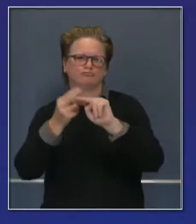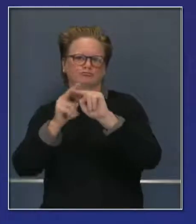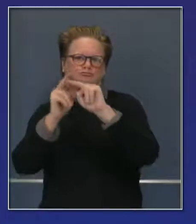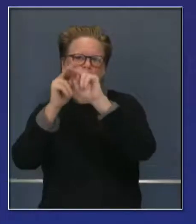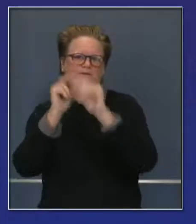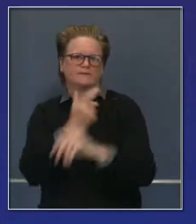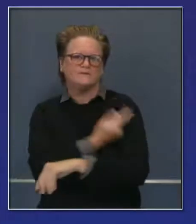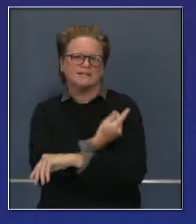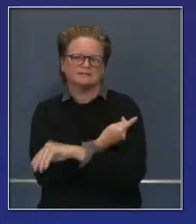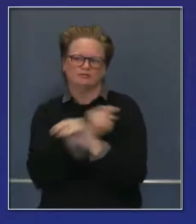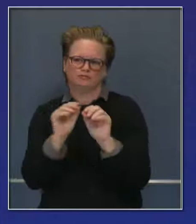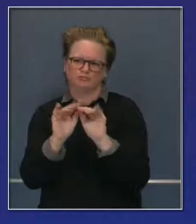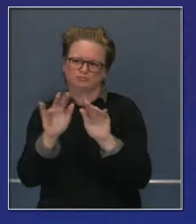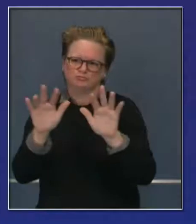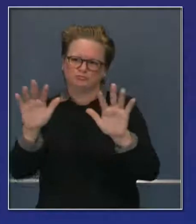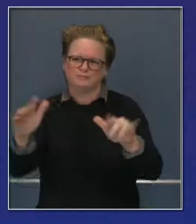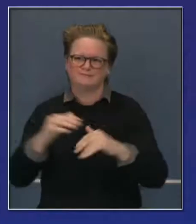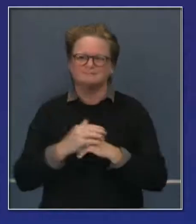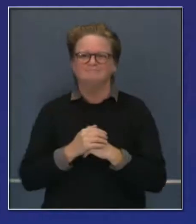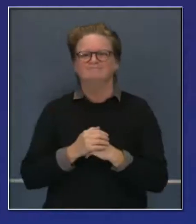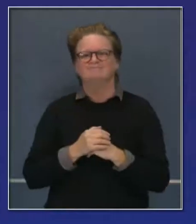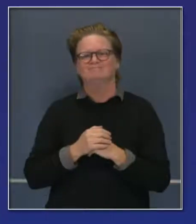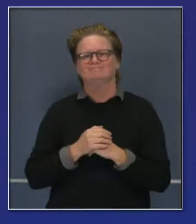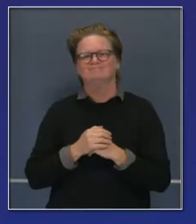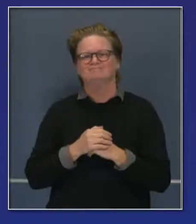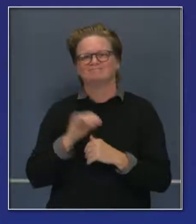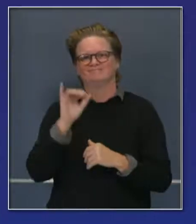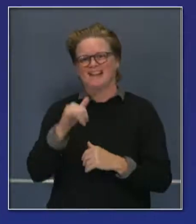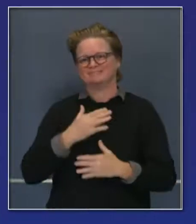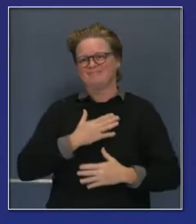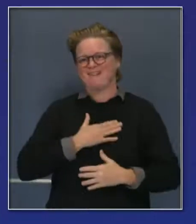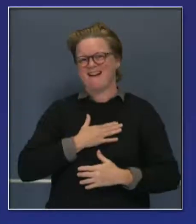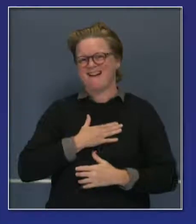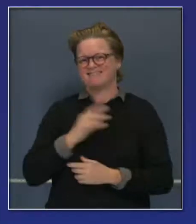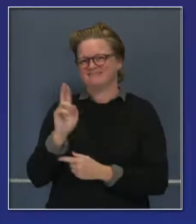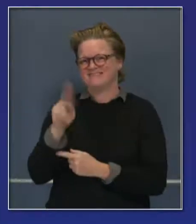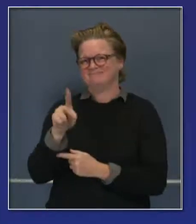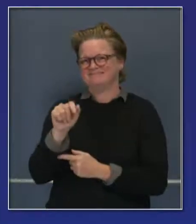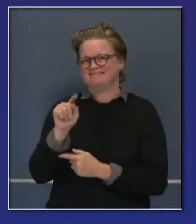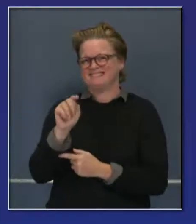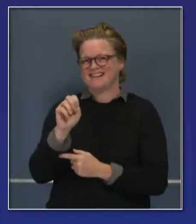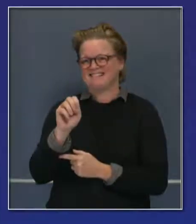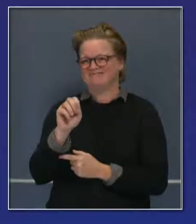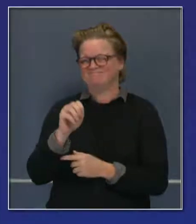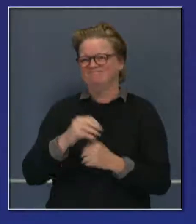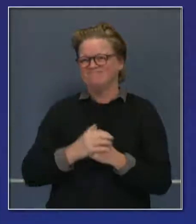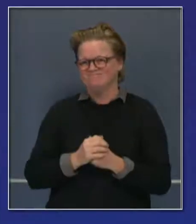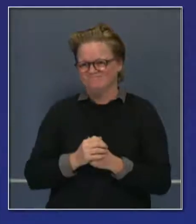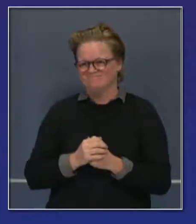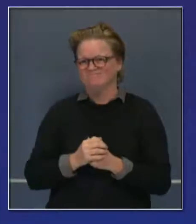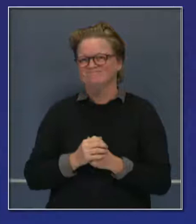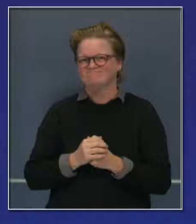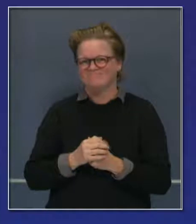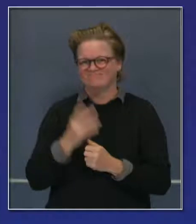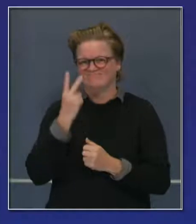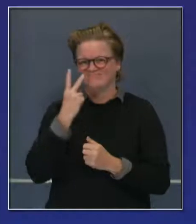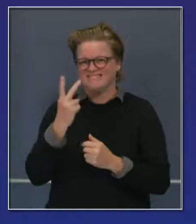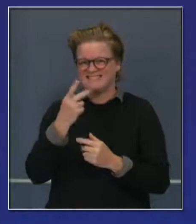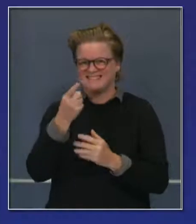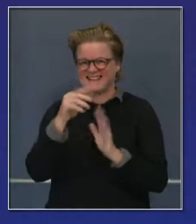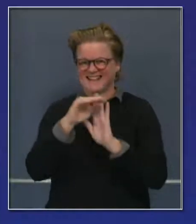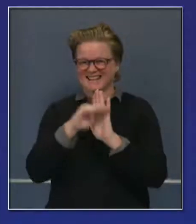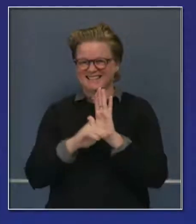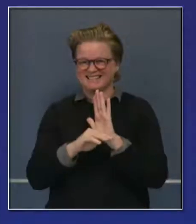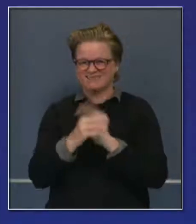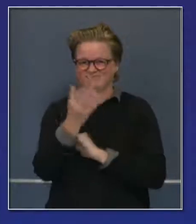update. You can see here a summary of all of the above: wearing a mask, the physical distancing, the